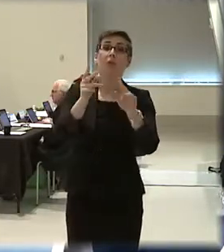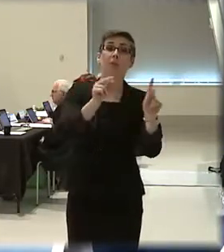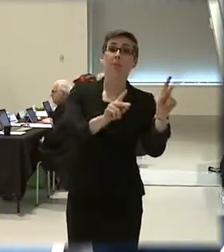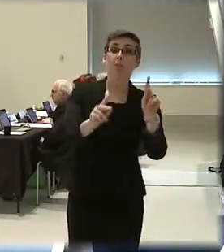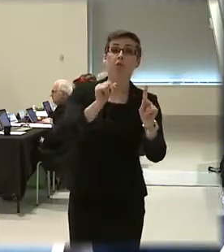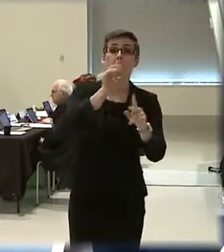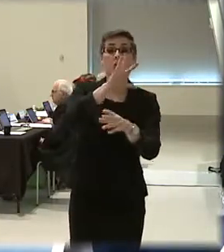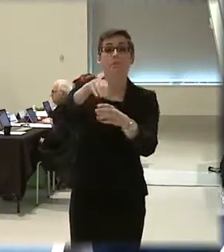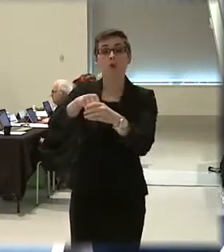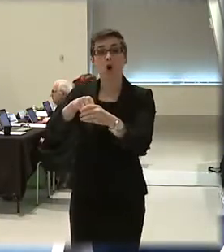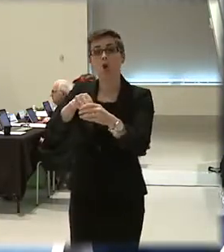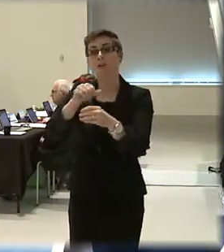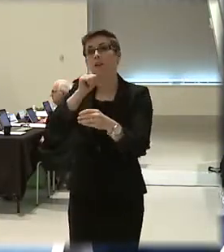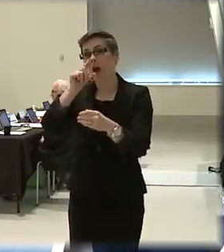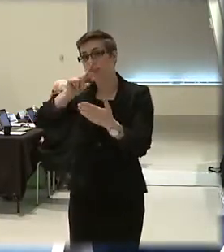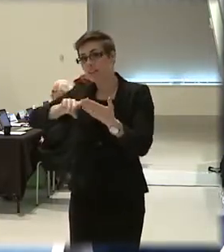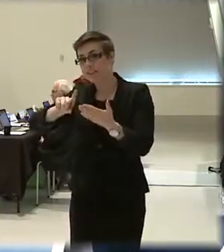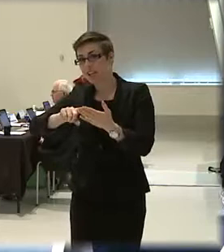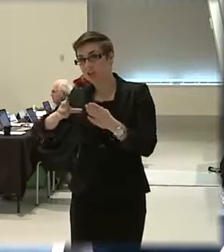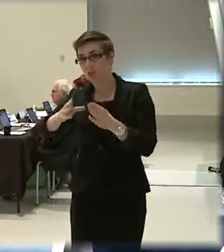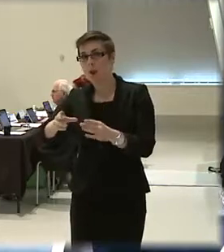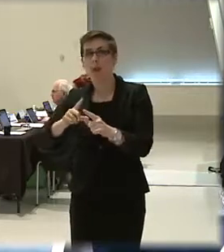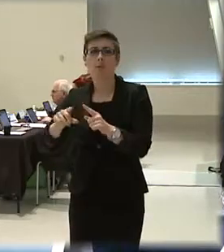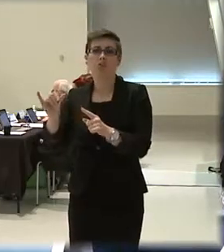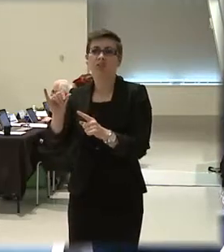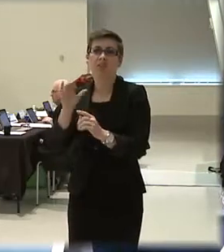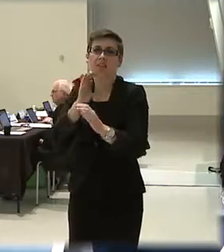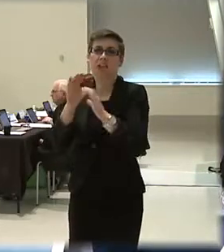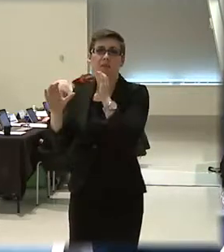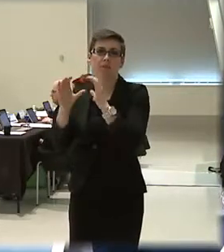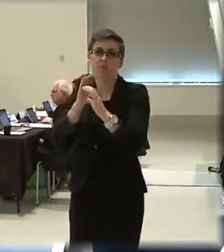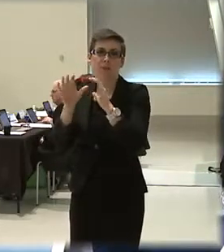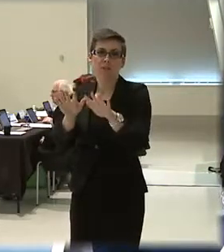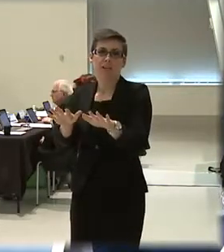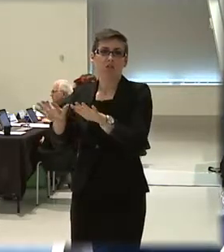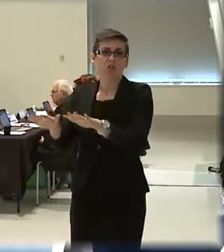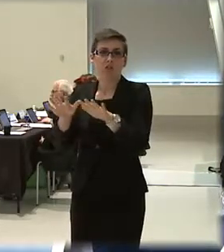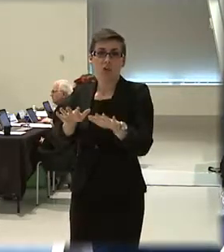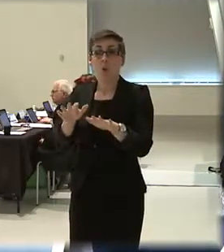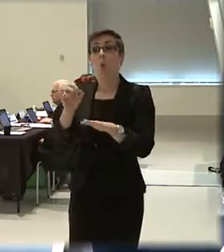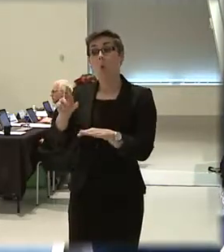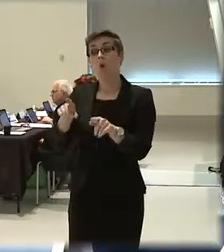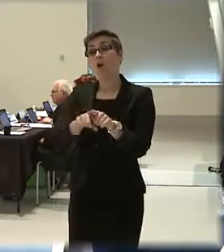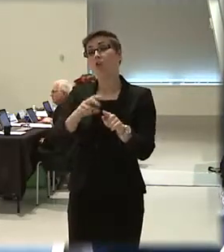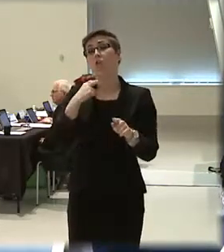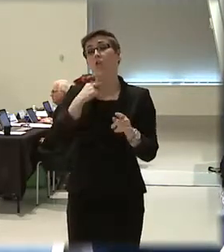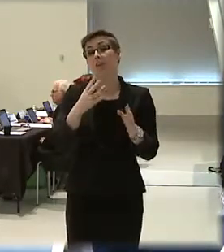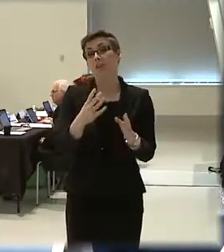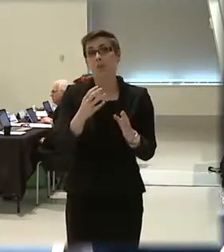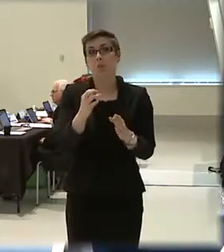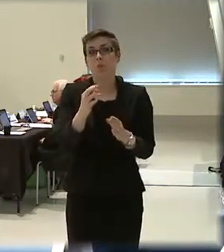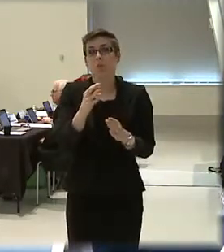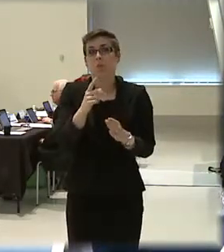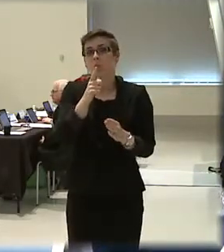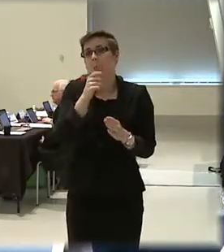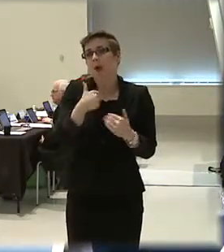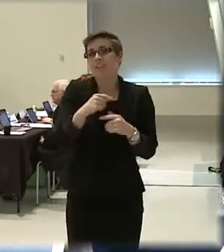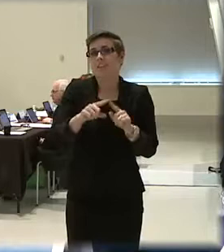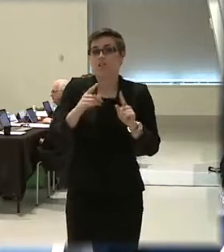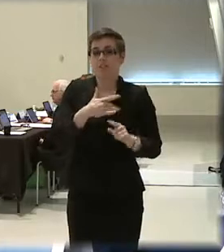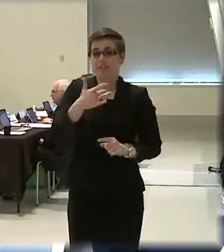non-investigation way, and sort of casual conversation, or crime victims who have different sensitivities about being recorded.